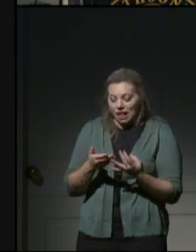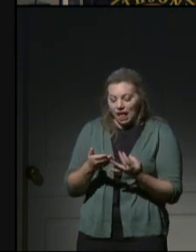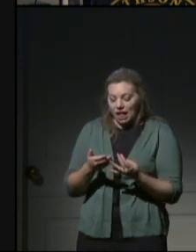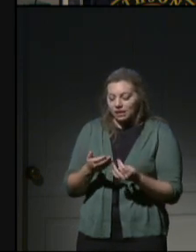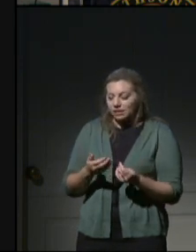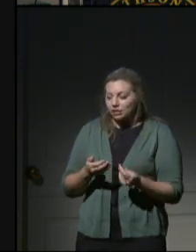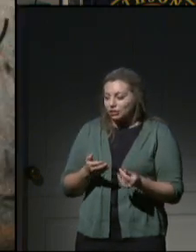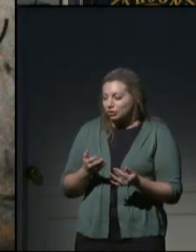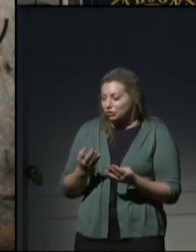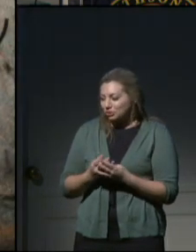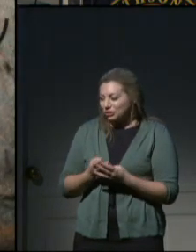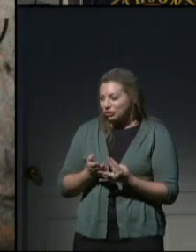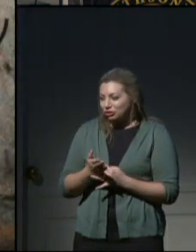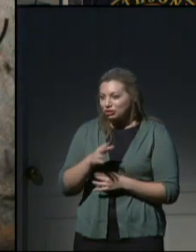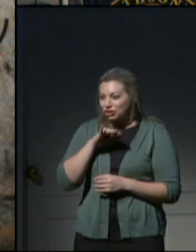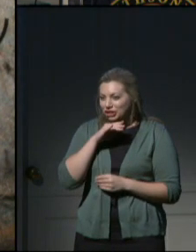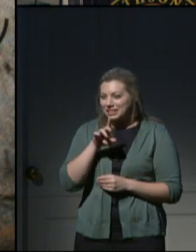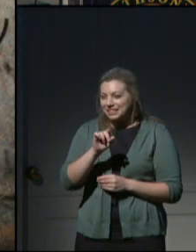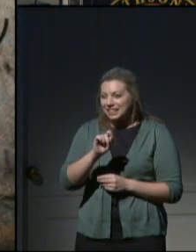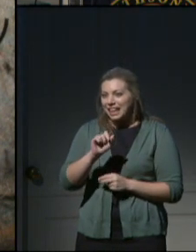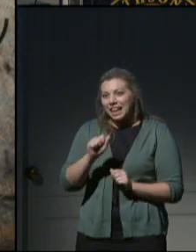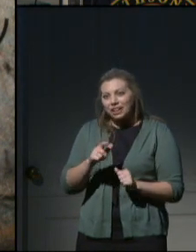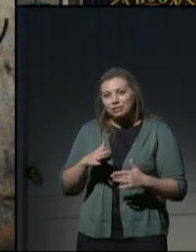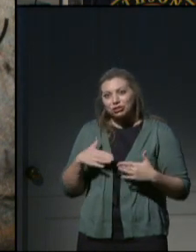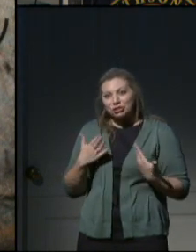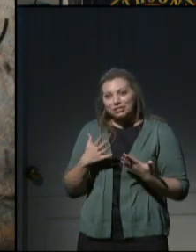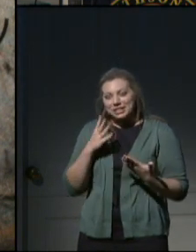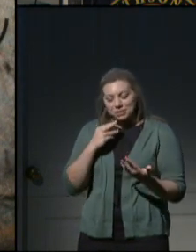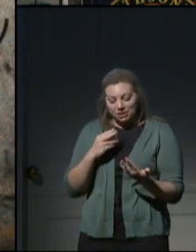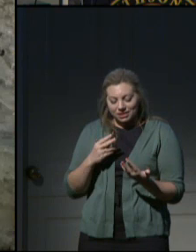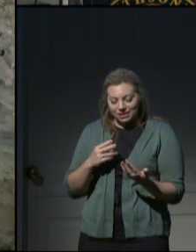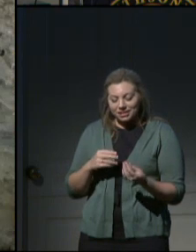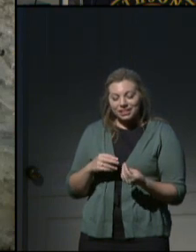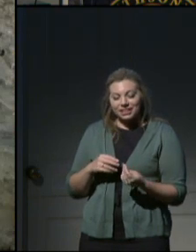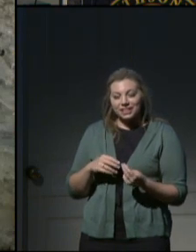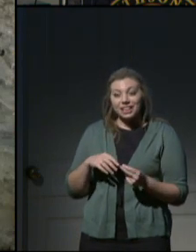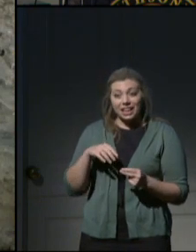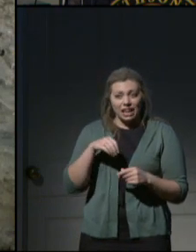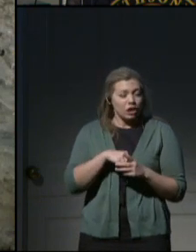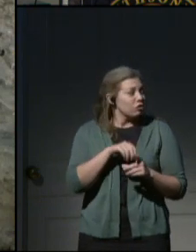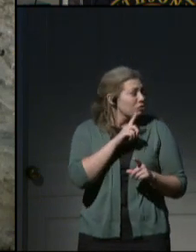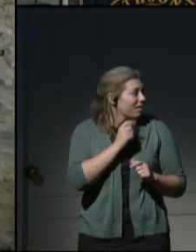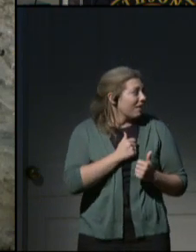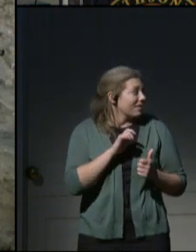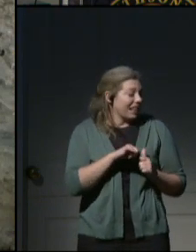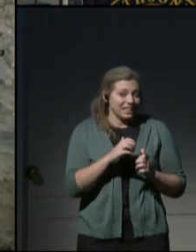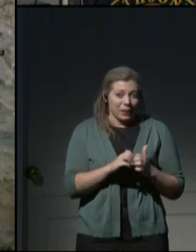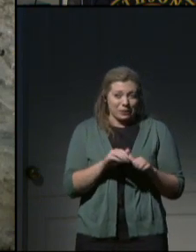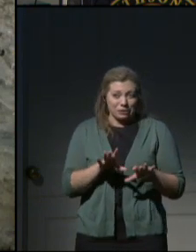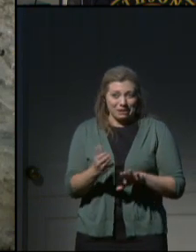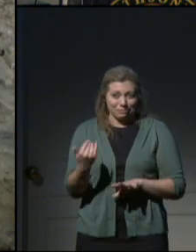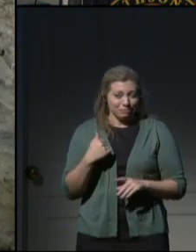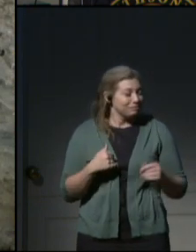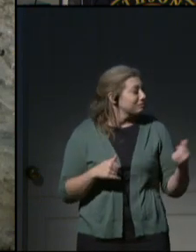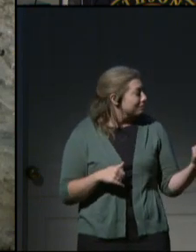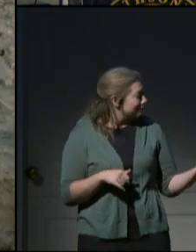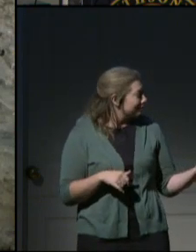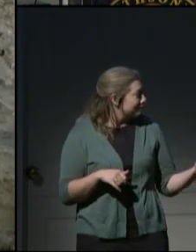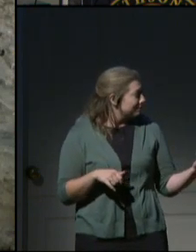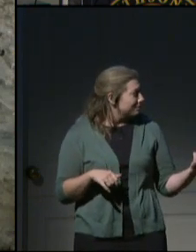joyful experience. And so, well, in reality, kind of this is an example how I did it in the past. So you look